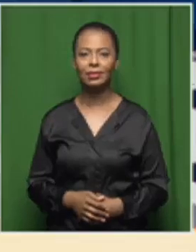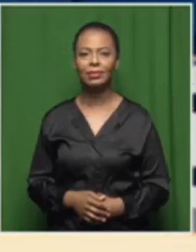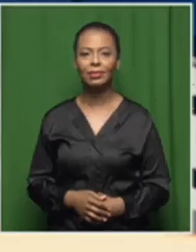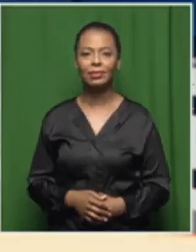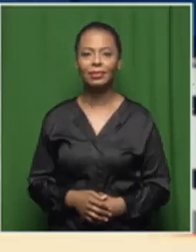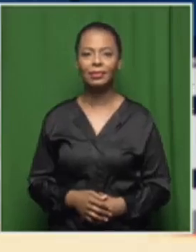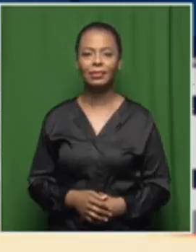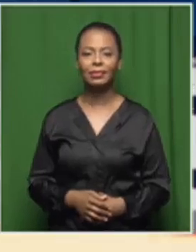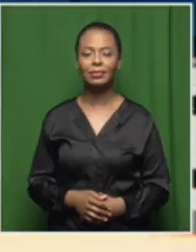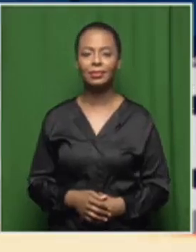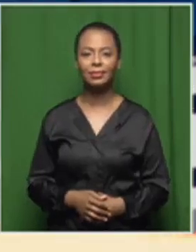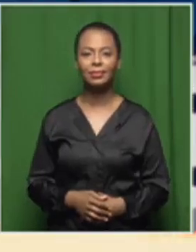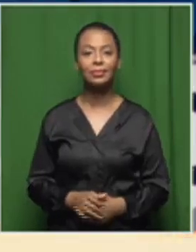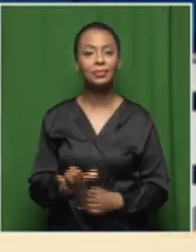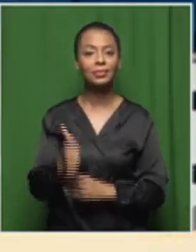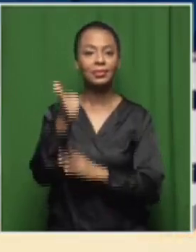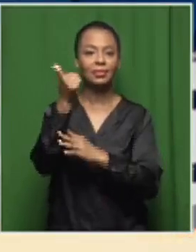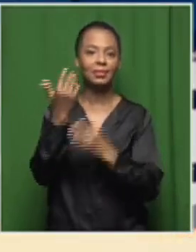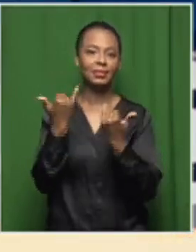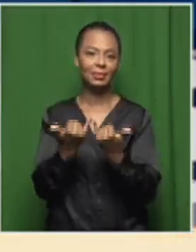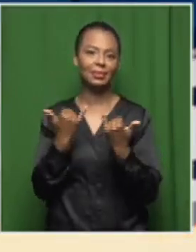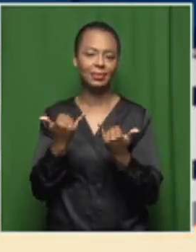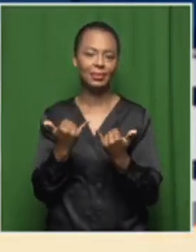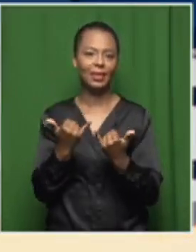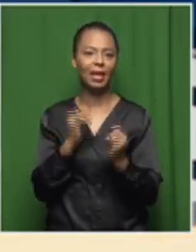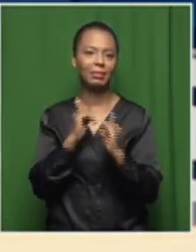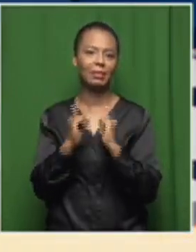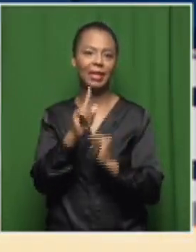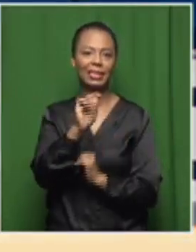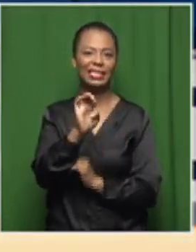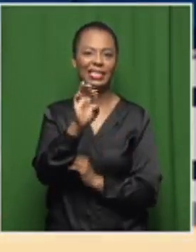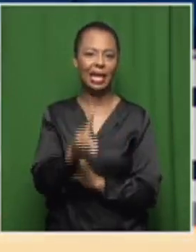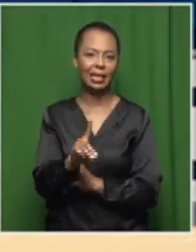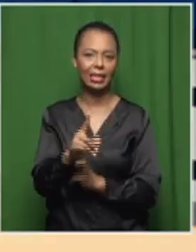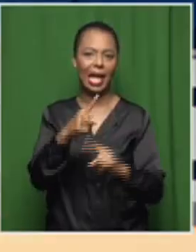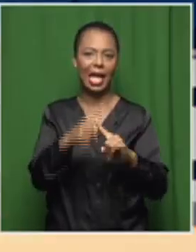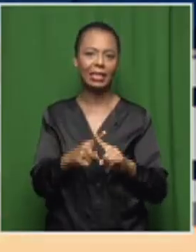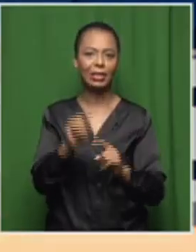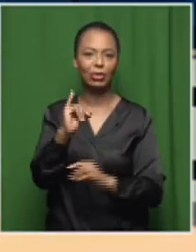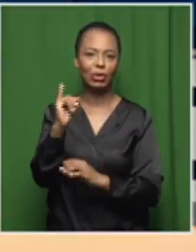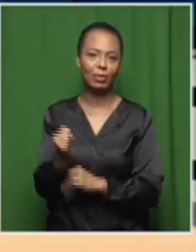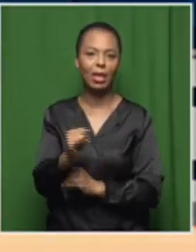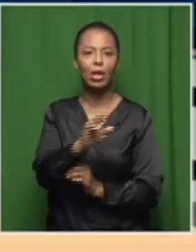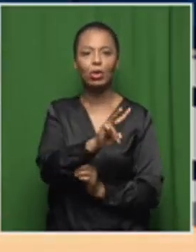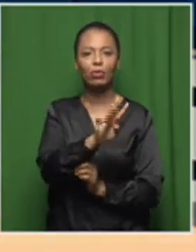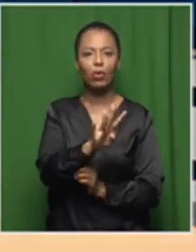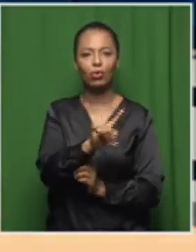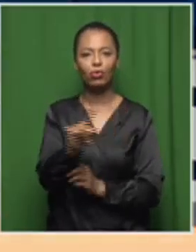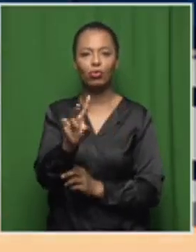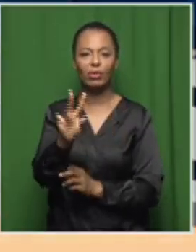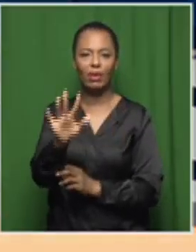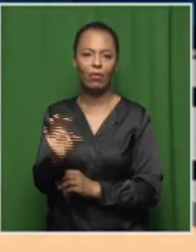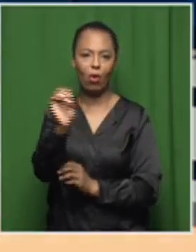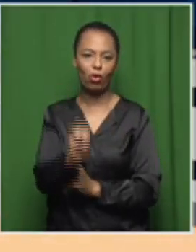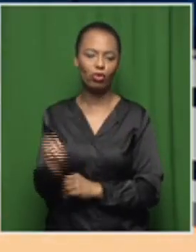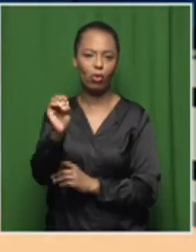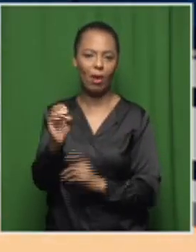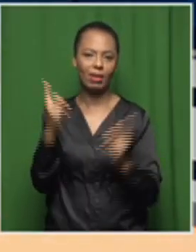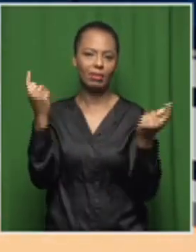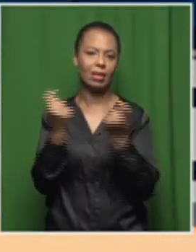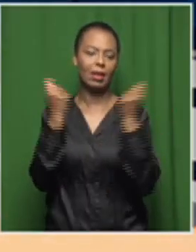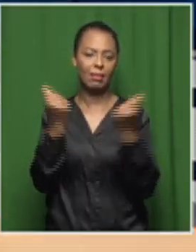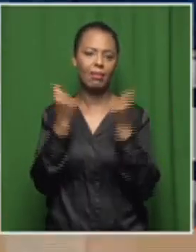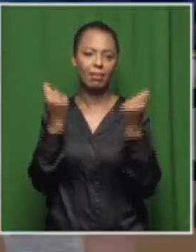All right, so we're going to get into our first chat of this morning. TEDx Johannesburg is set to take place on the 24th and the 25th of October,